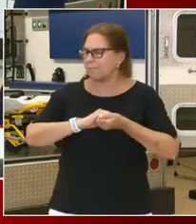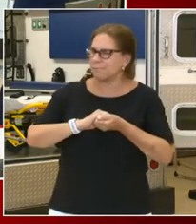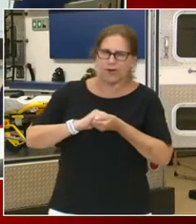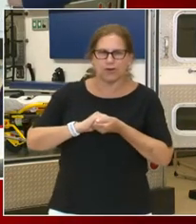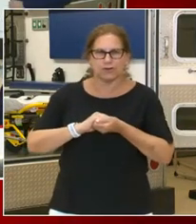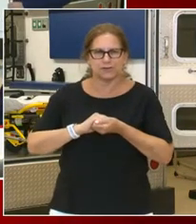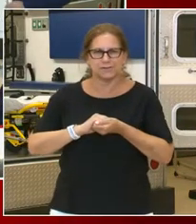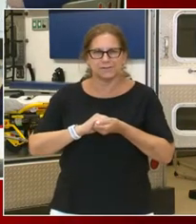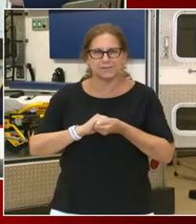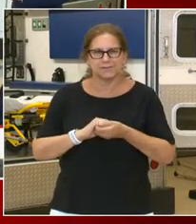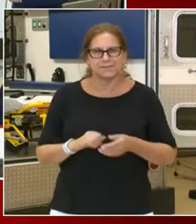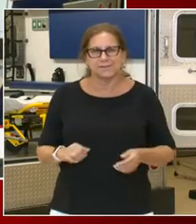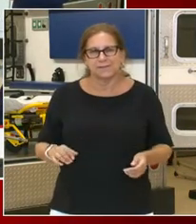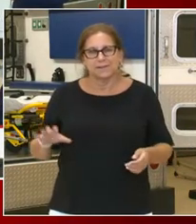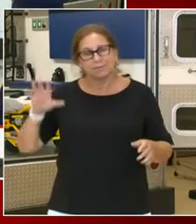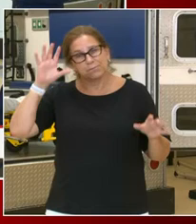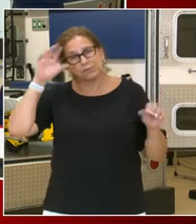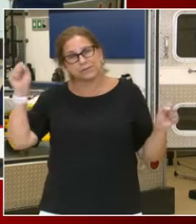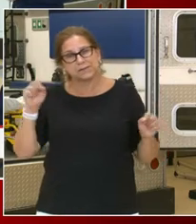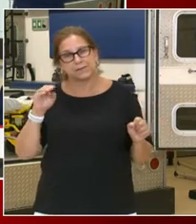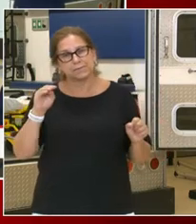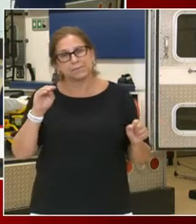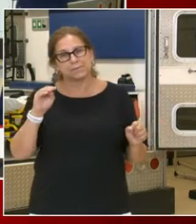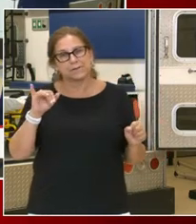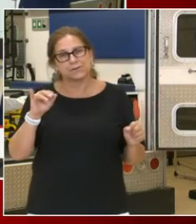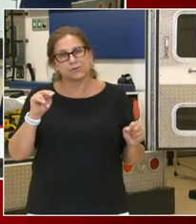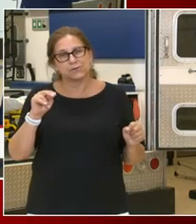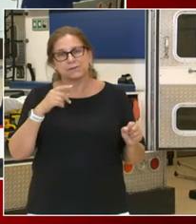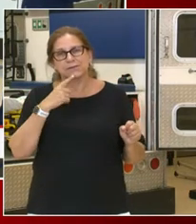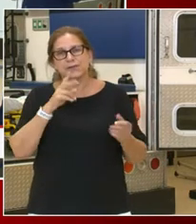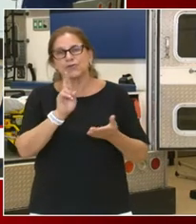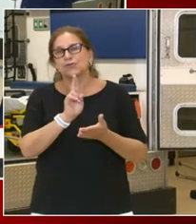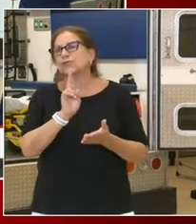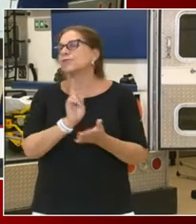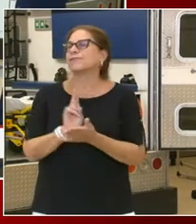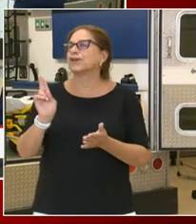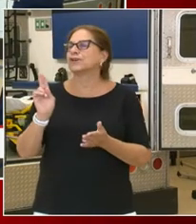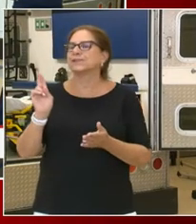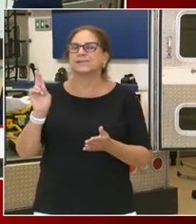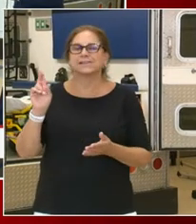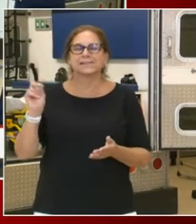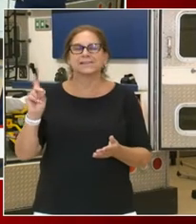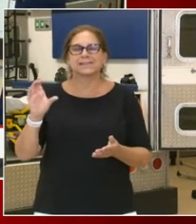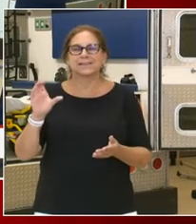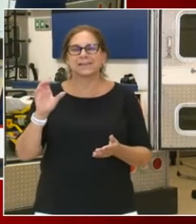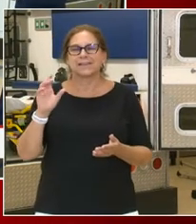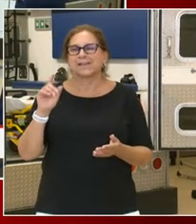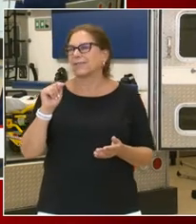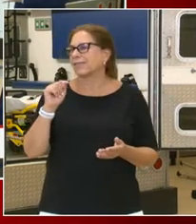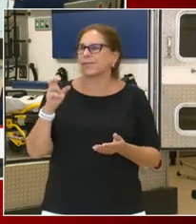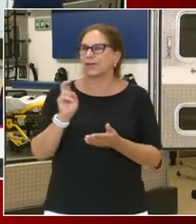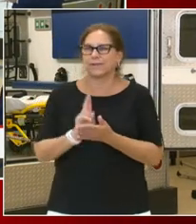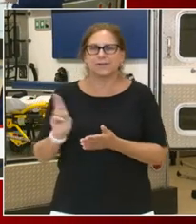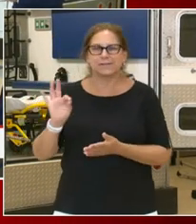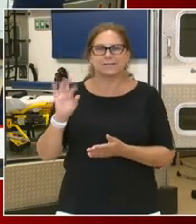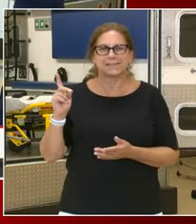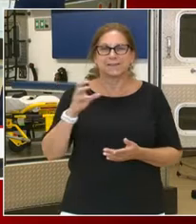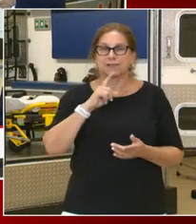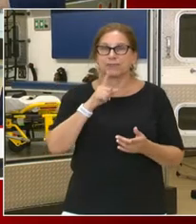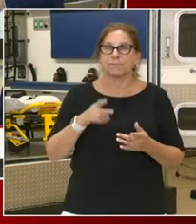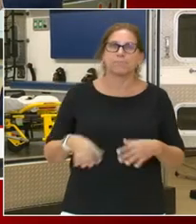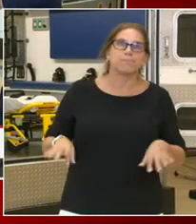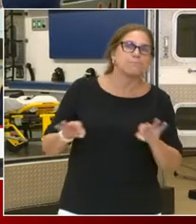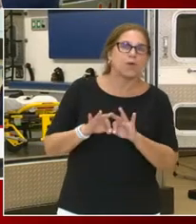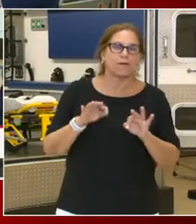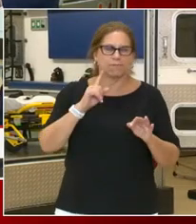the University of the District of Columbia. So we know that UDC is so integral on so many of our residents' pathway to the